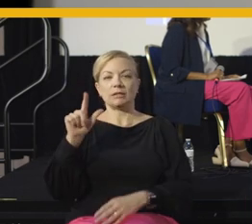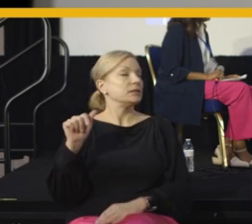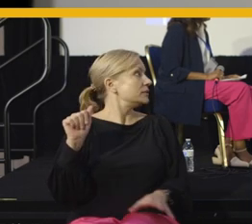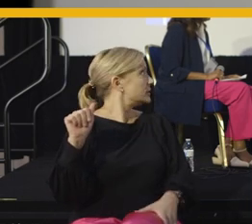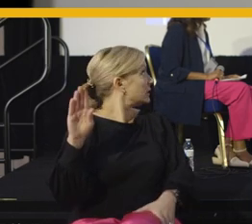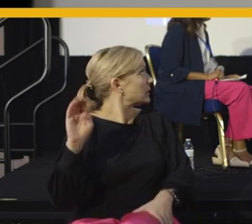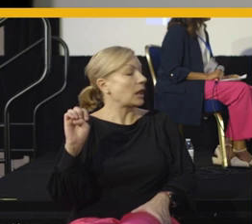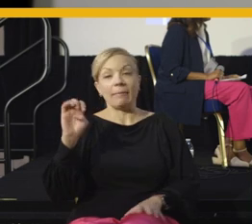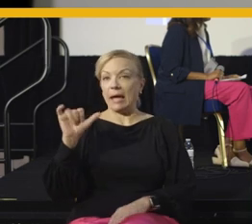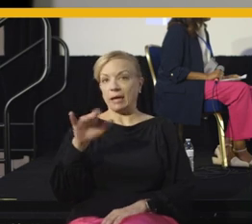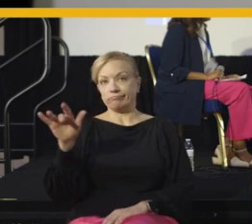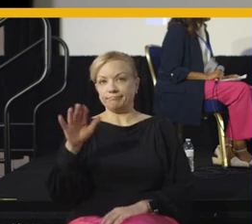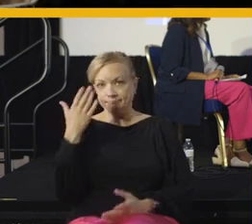and